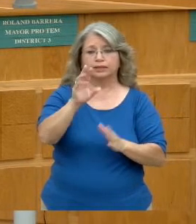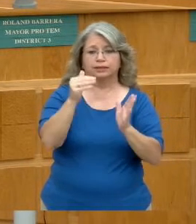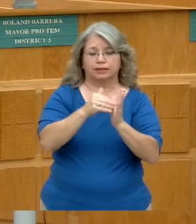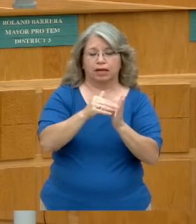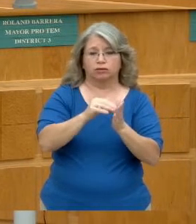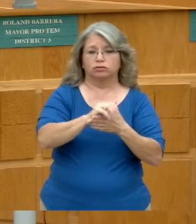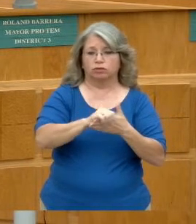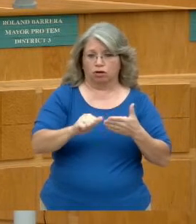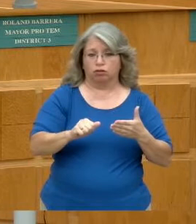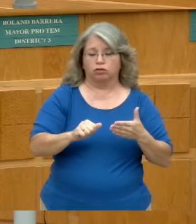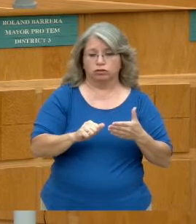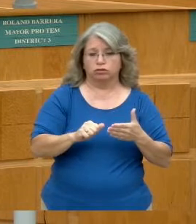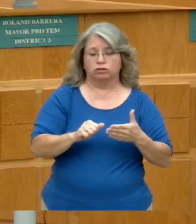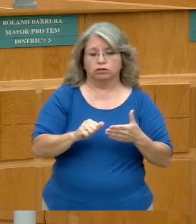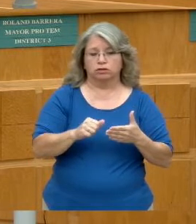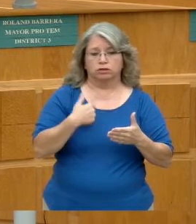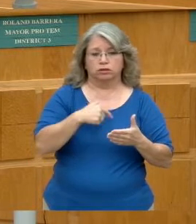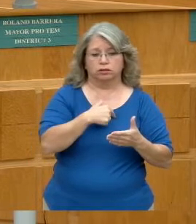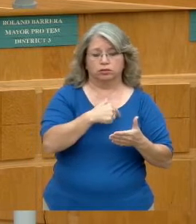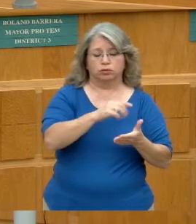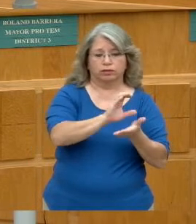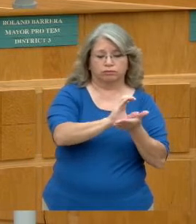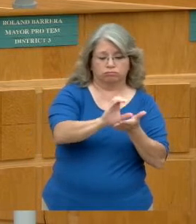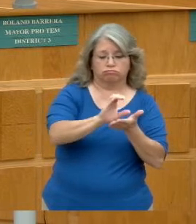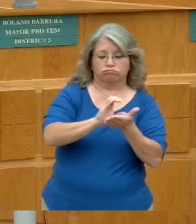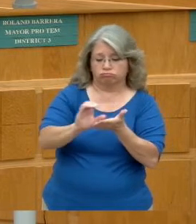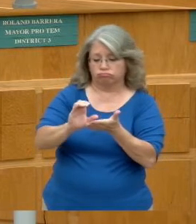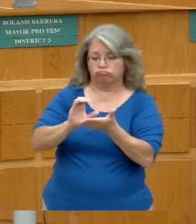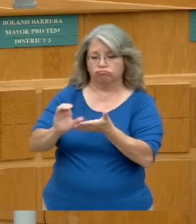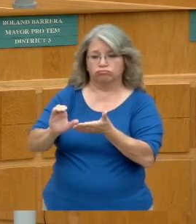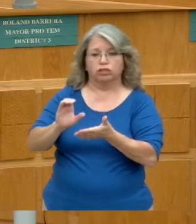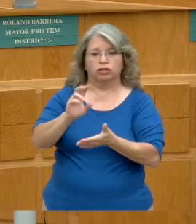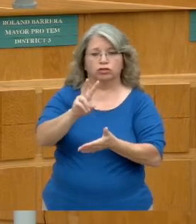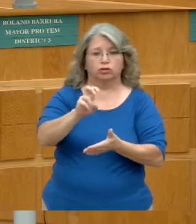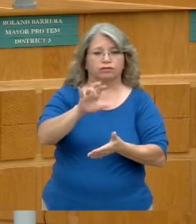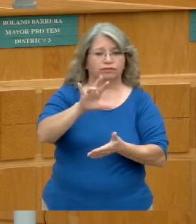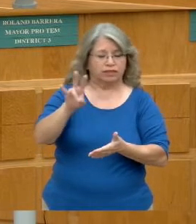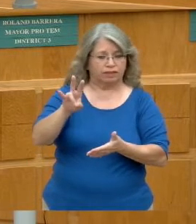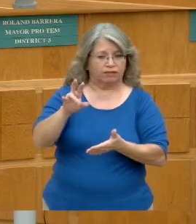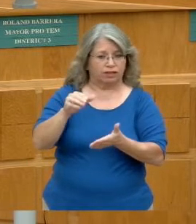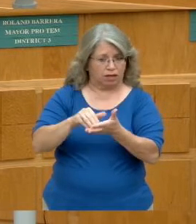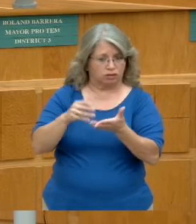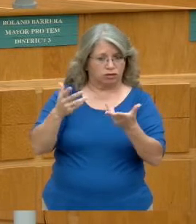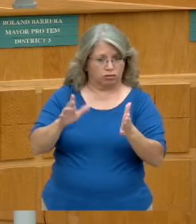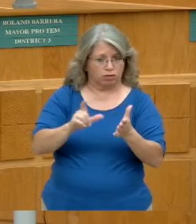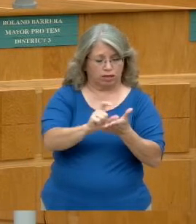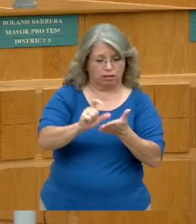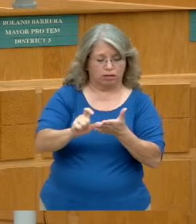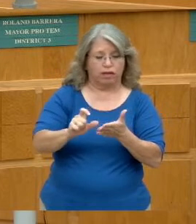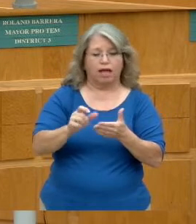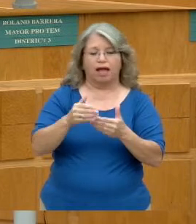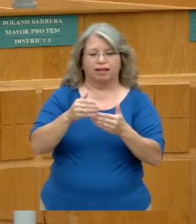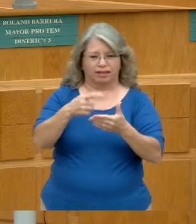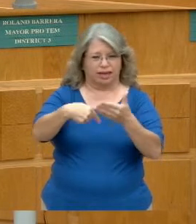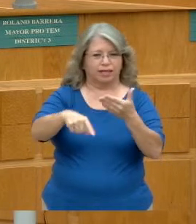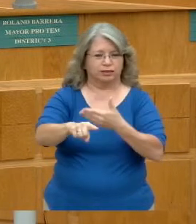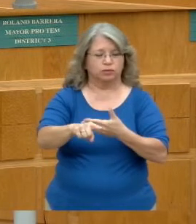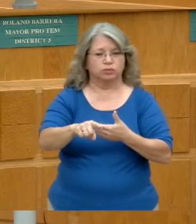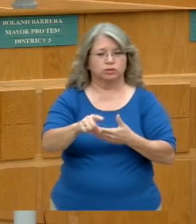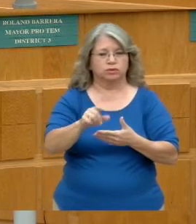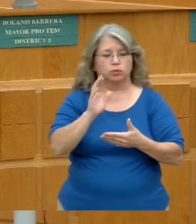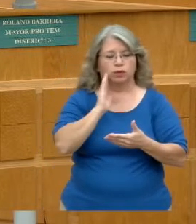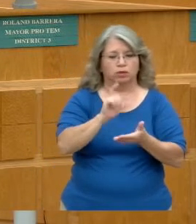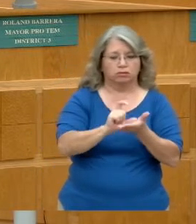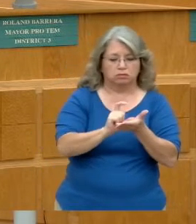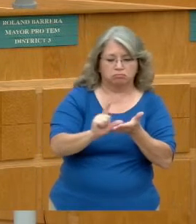$286,000. And we've distributed over $257,000, and the rest of it will be distributed following Memorial Day to get